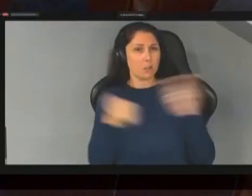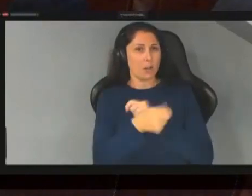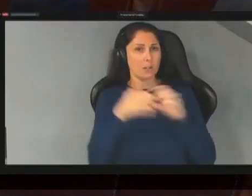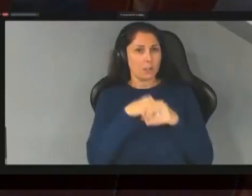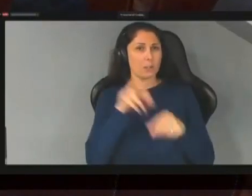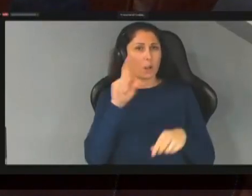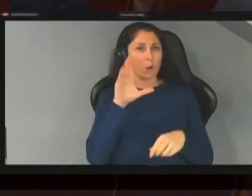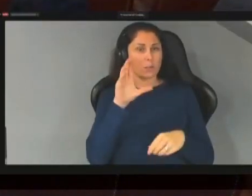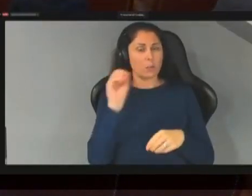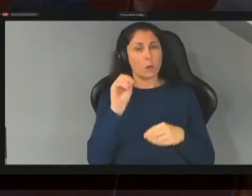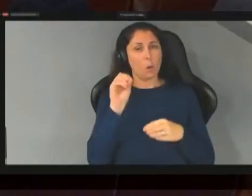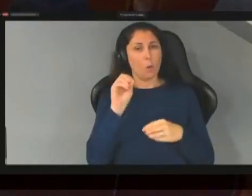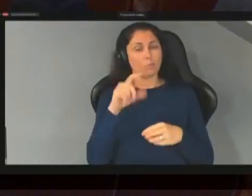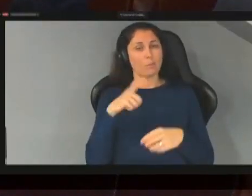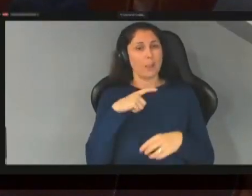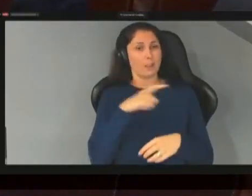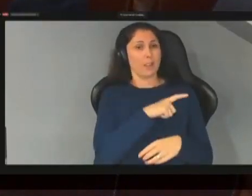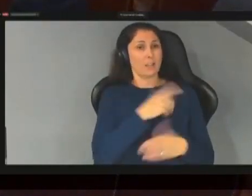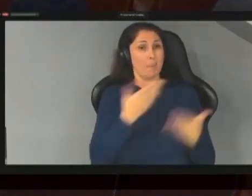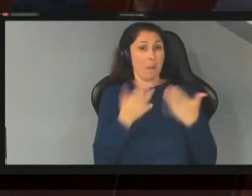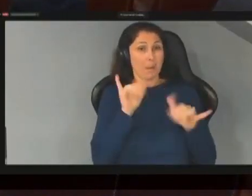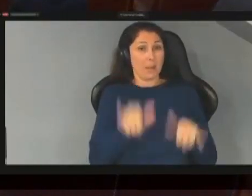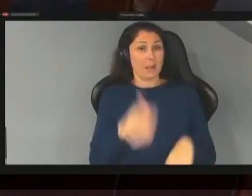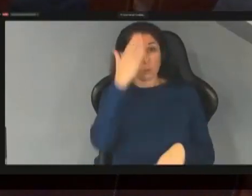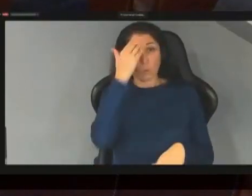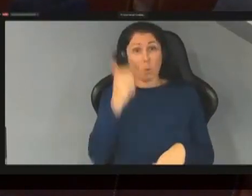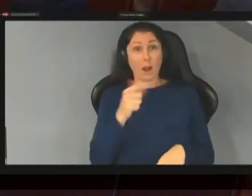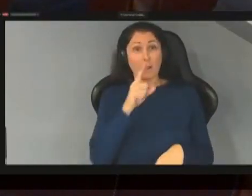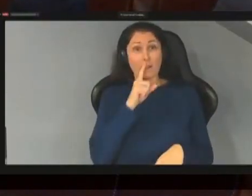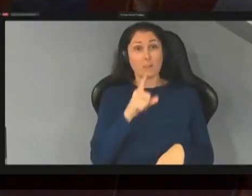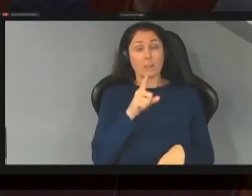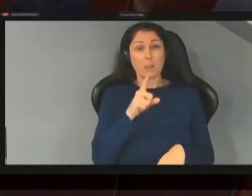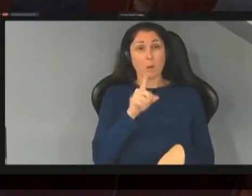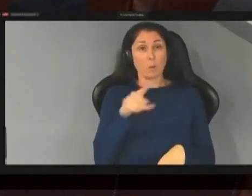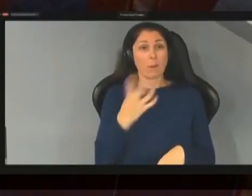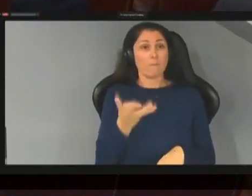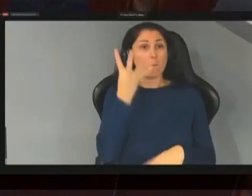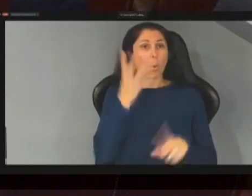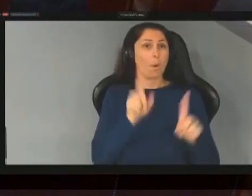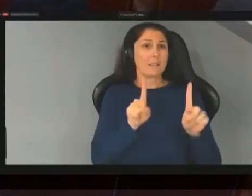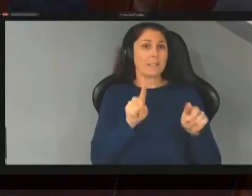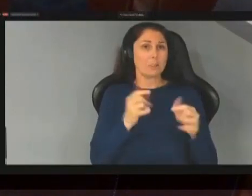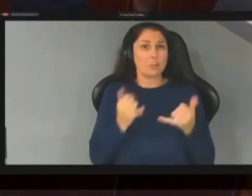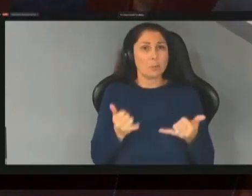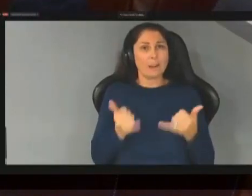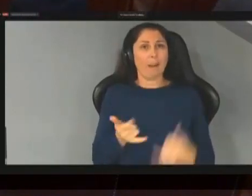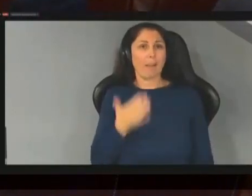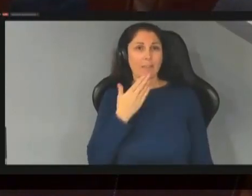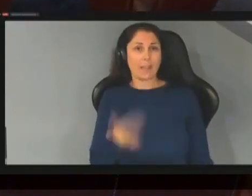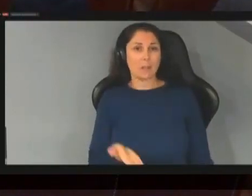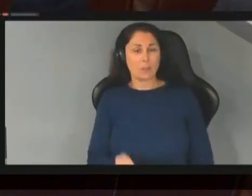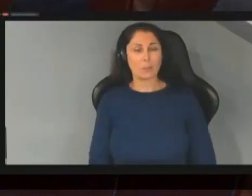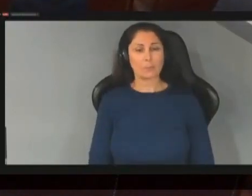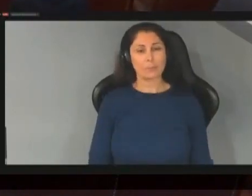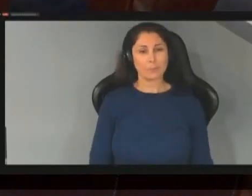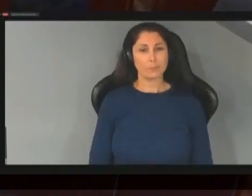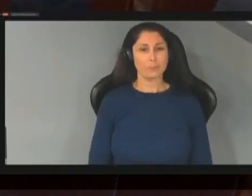RCO legislation. Perhaps that is why there is poor attendance today. Thank you.